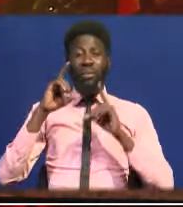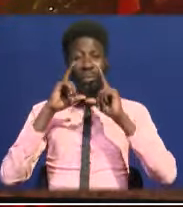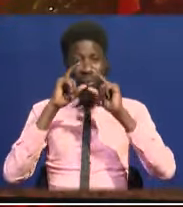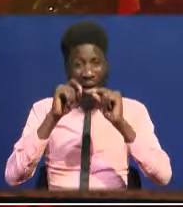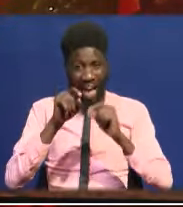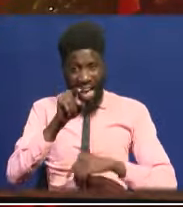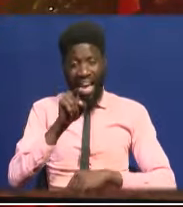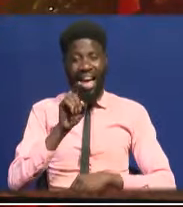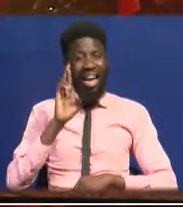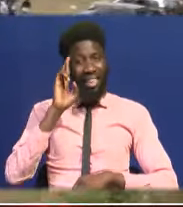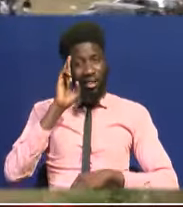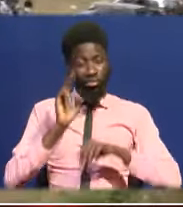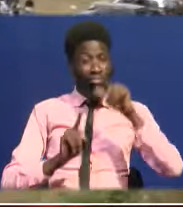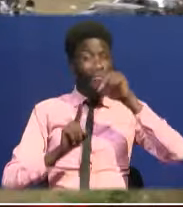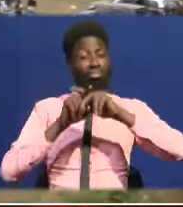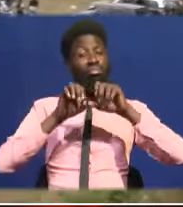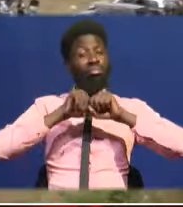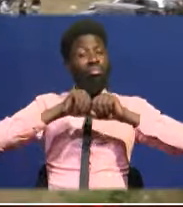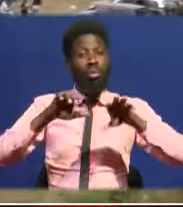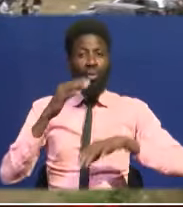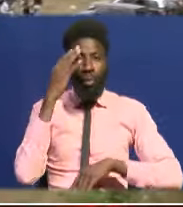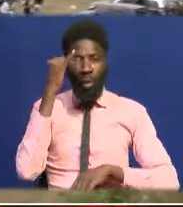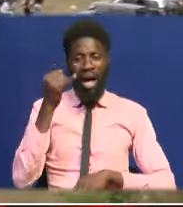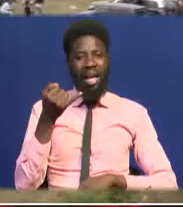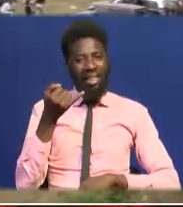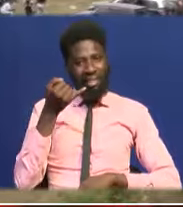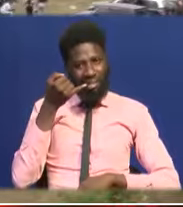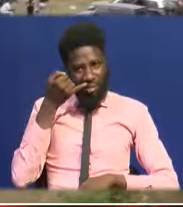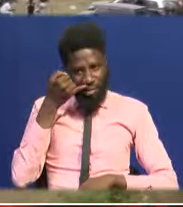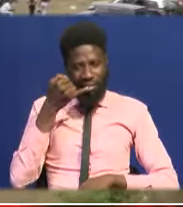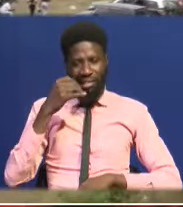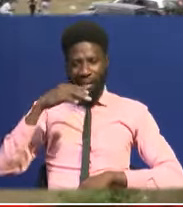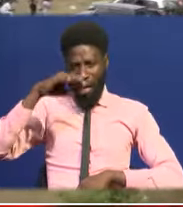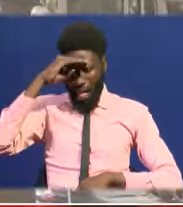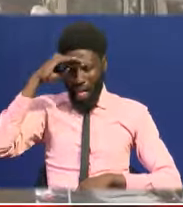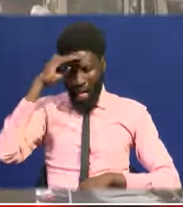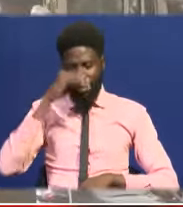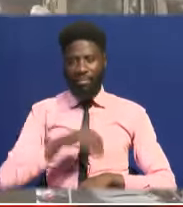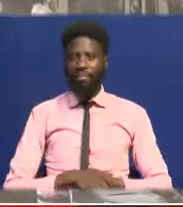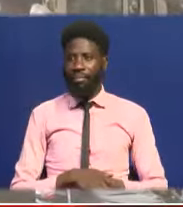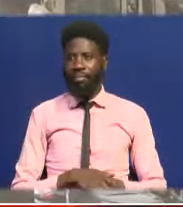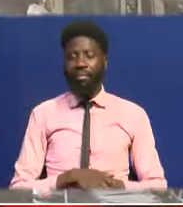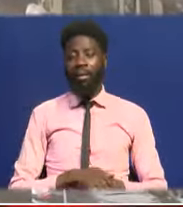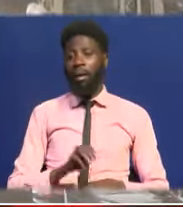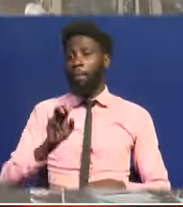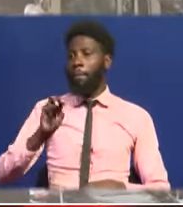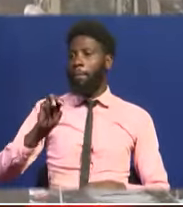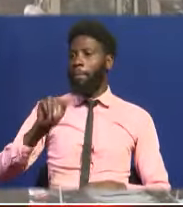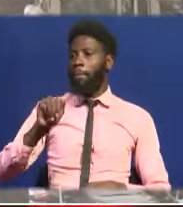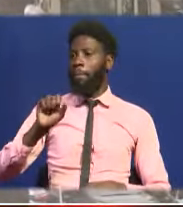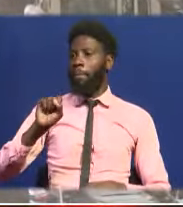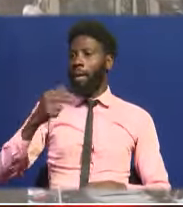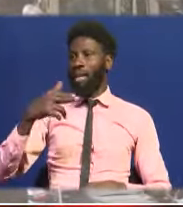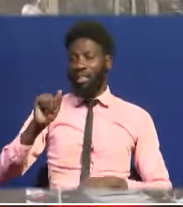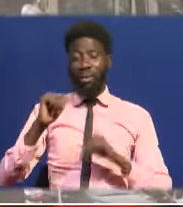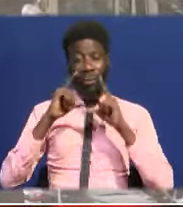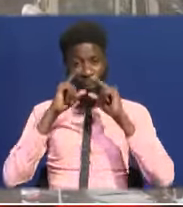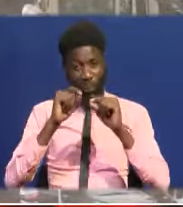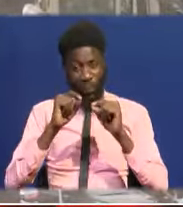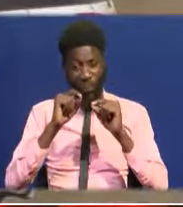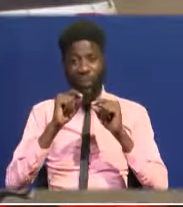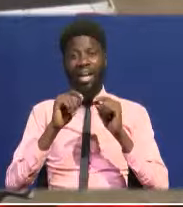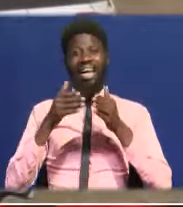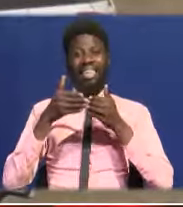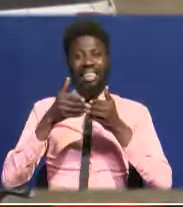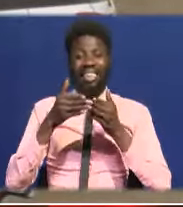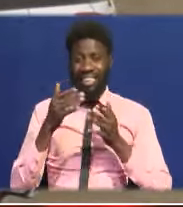drug abuse. According to the council CEO, Dr. Ruth Laybon Masha, there has been a rapid rise in new sexual infections among the